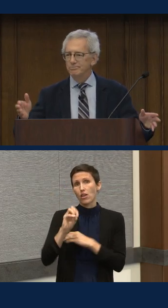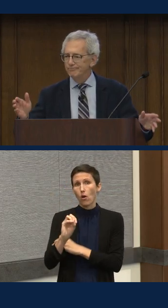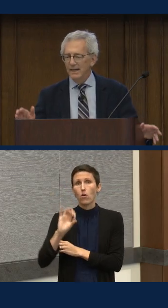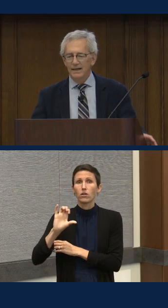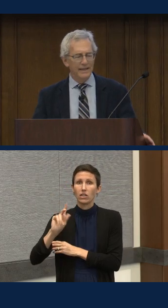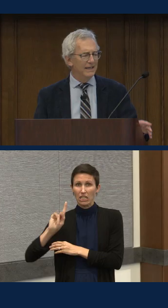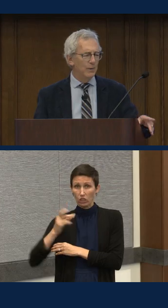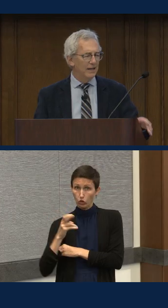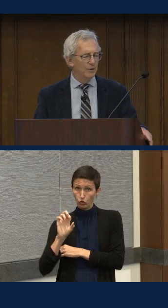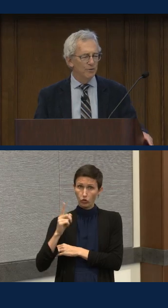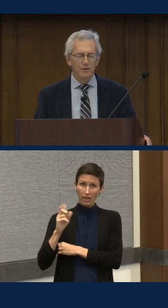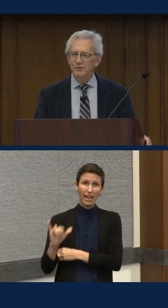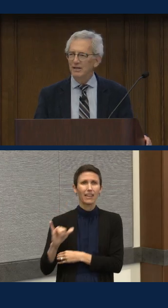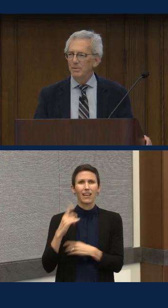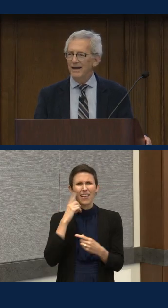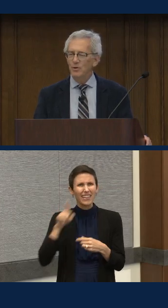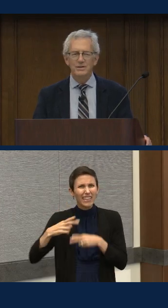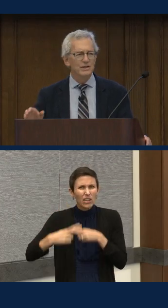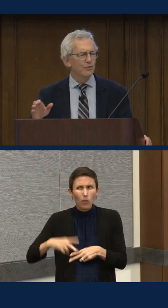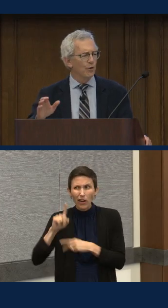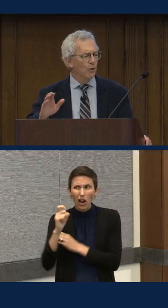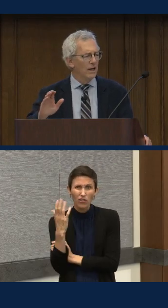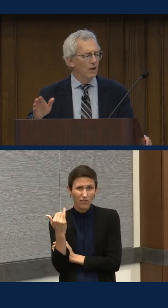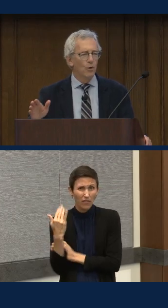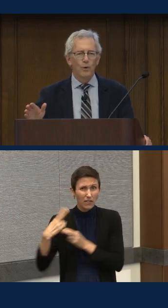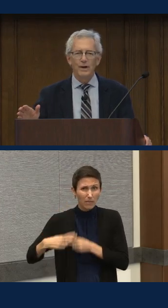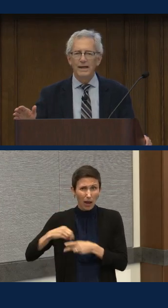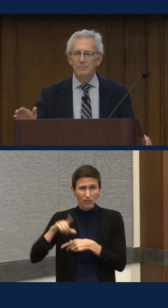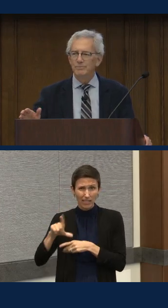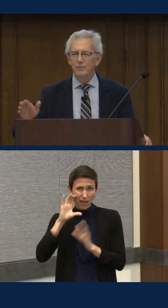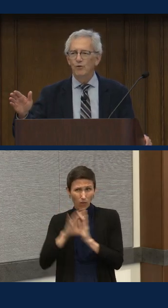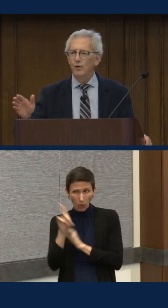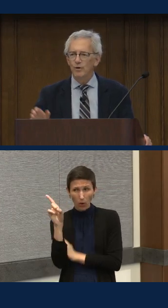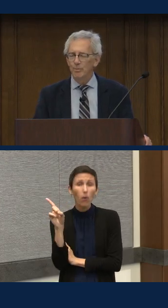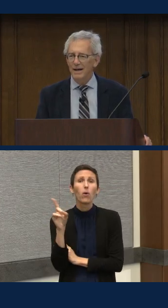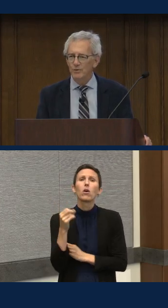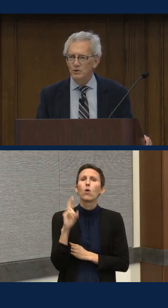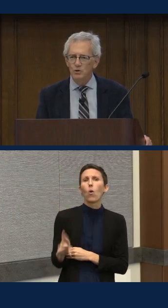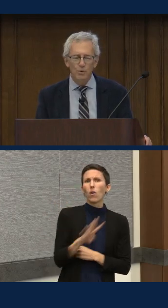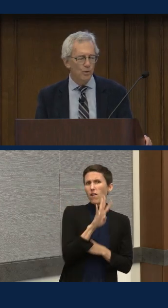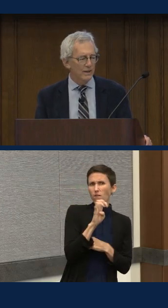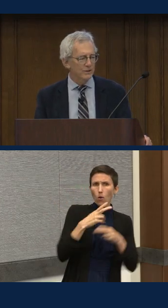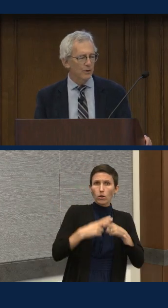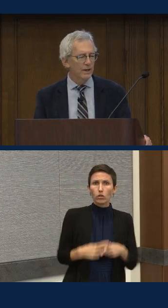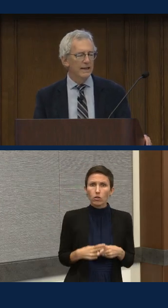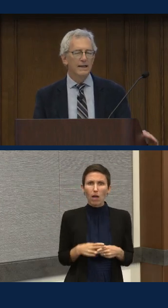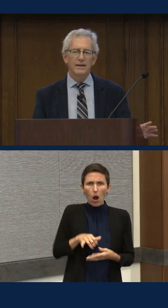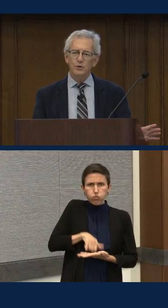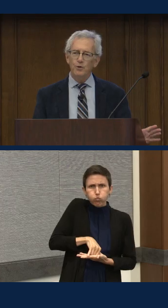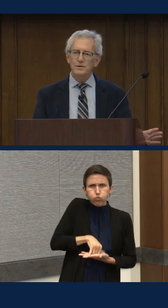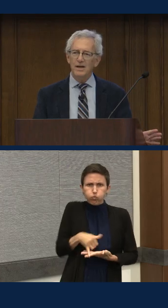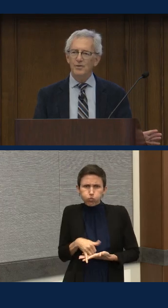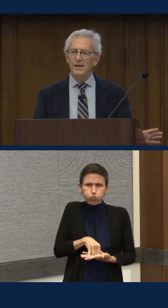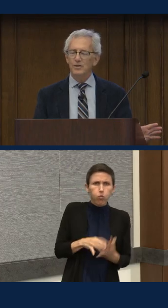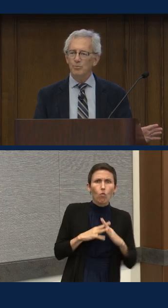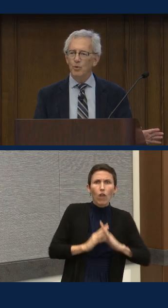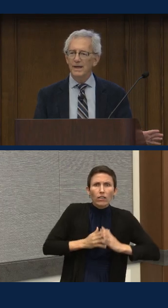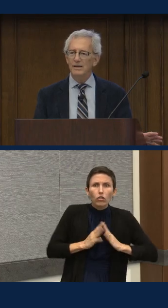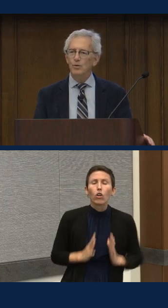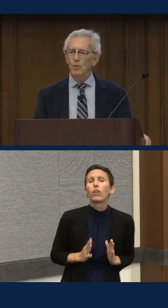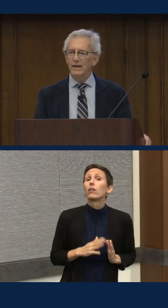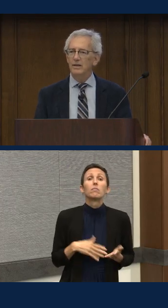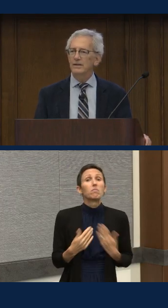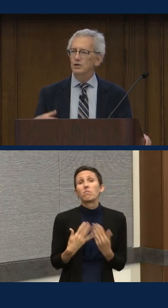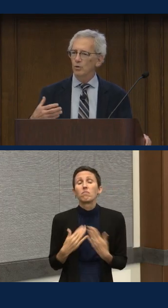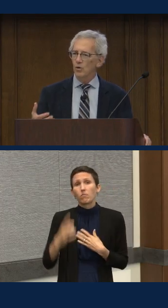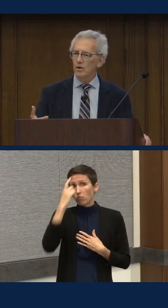or I think he weighed 115 pounds in this photo, or a 400-pound sumo wrestler. It turns out that the